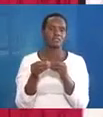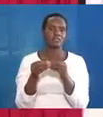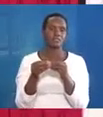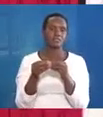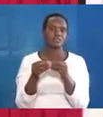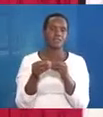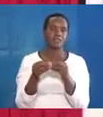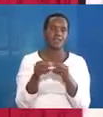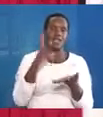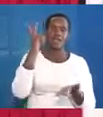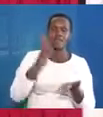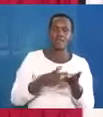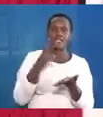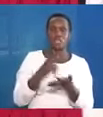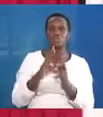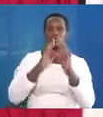The validation report